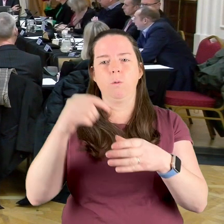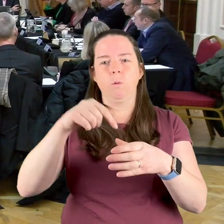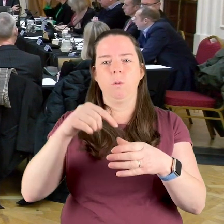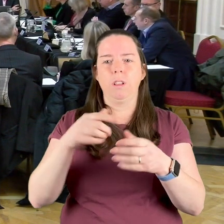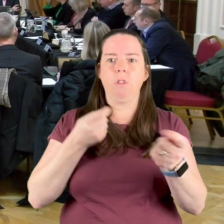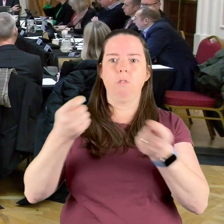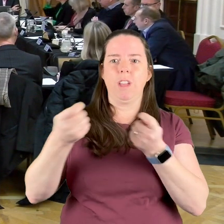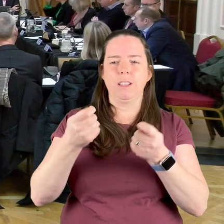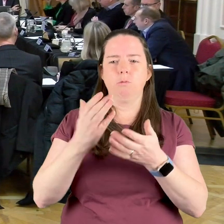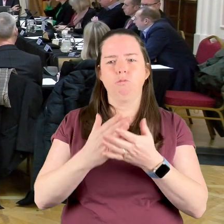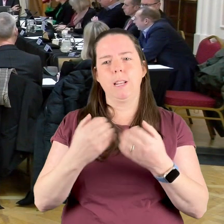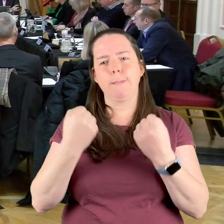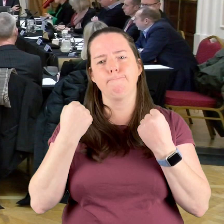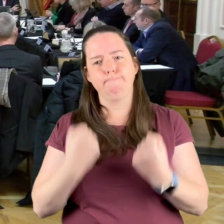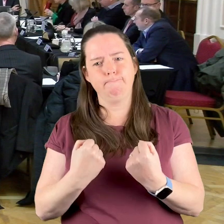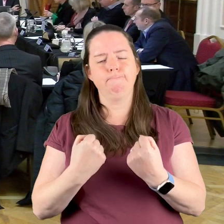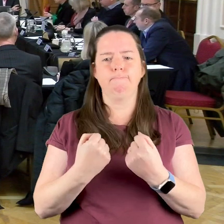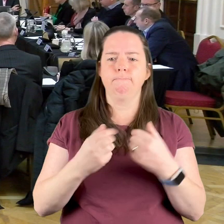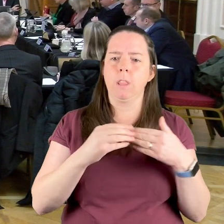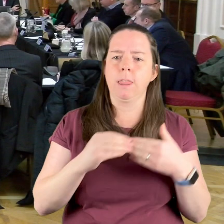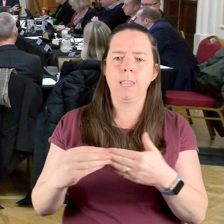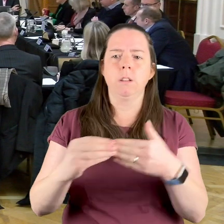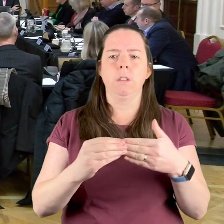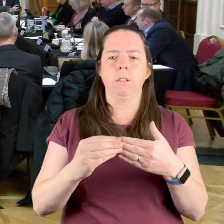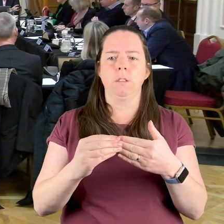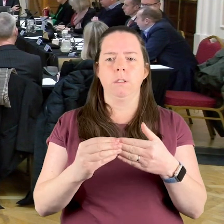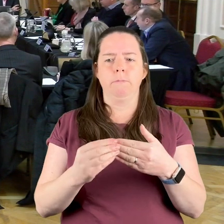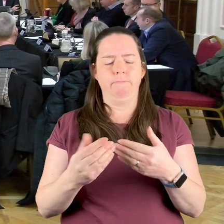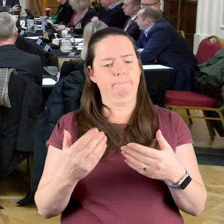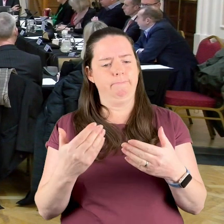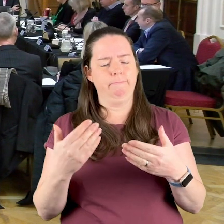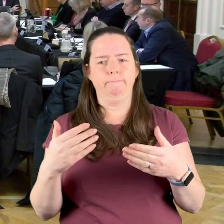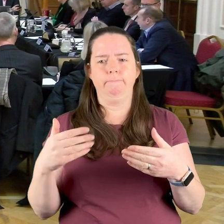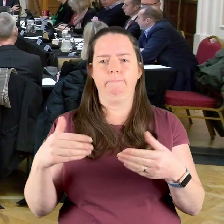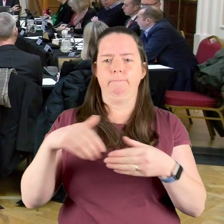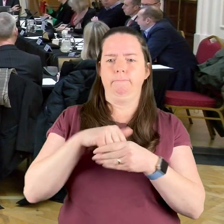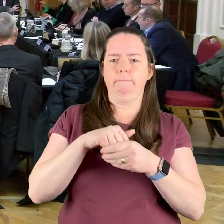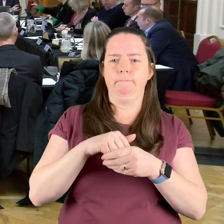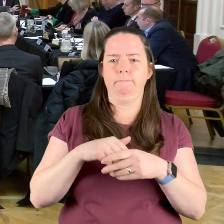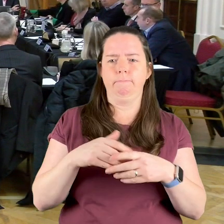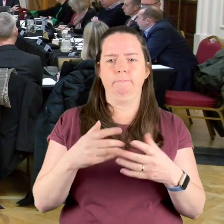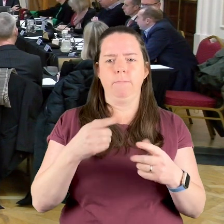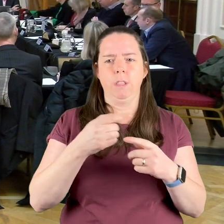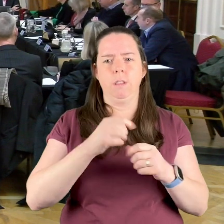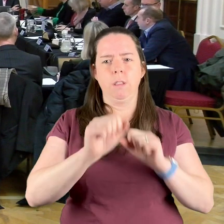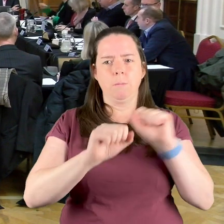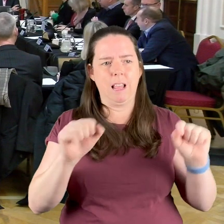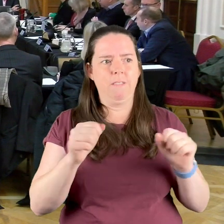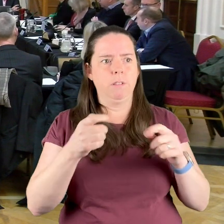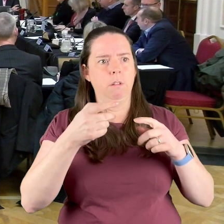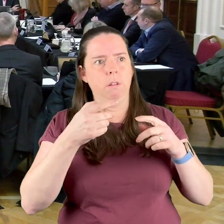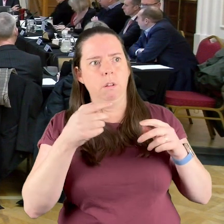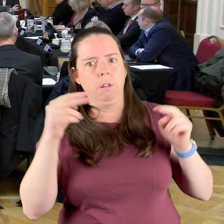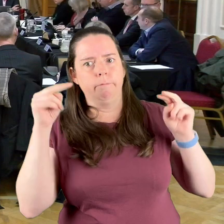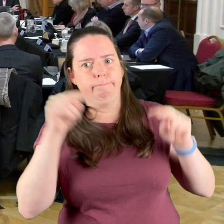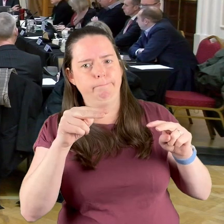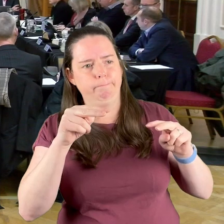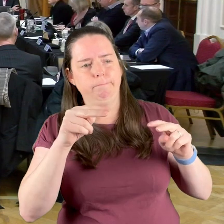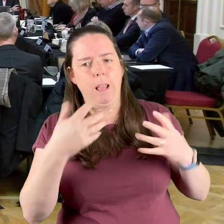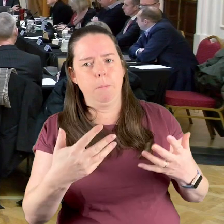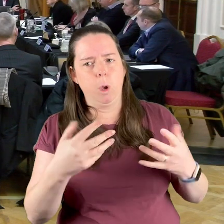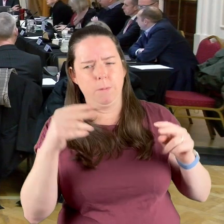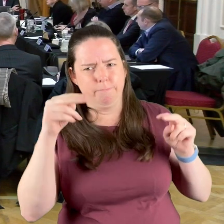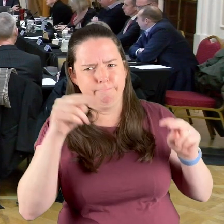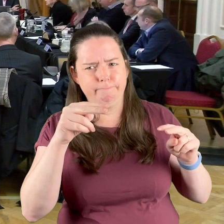directors to be really robust and strong leaders in the context of the fact that they are now themselves under a huge amount